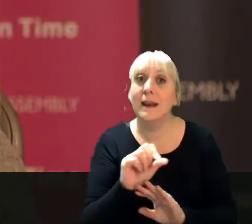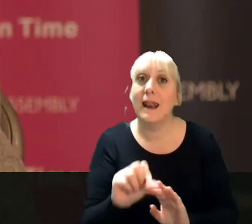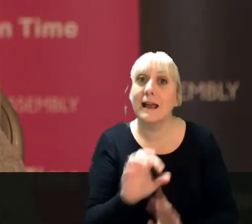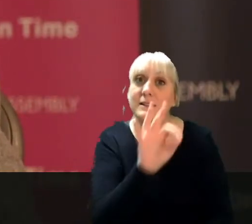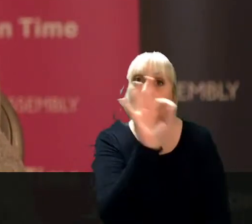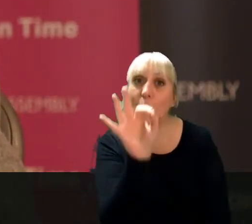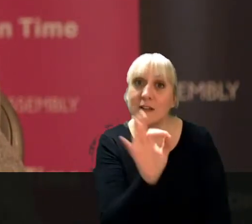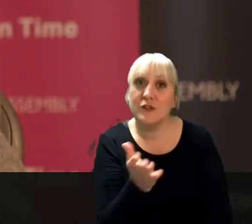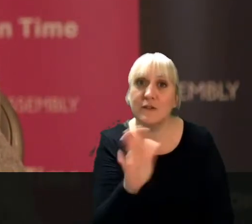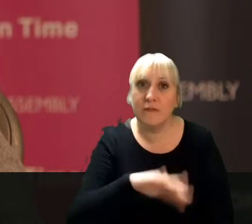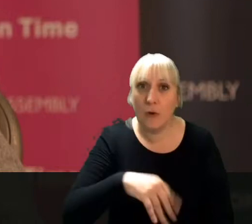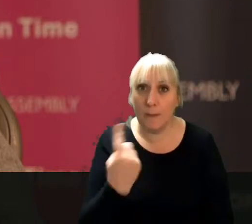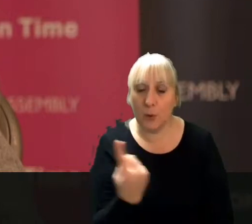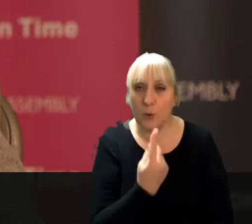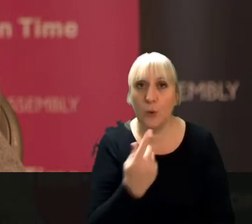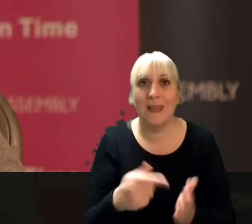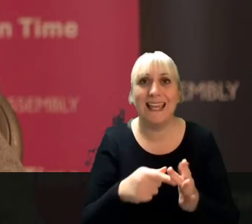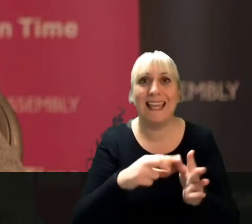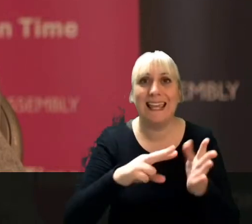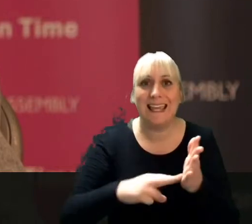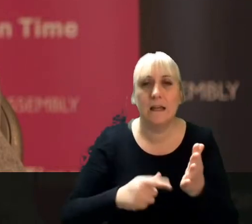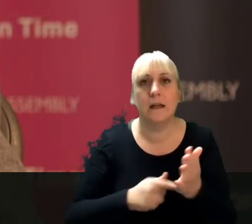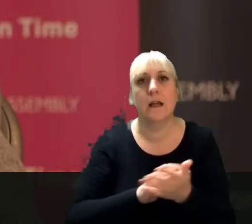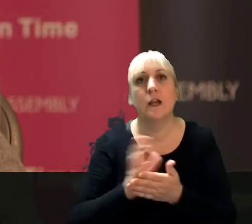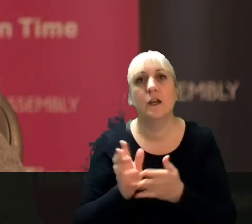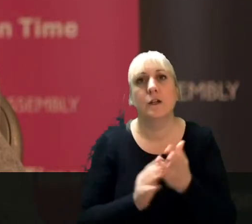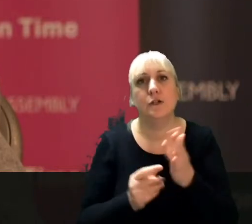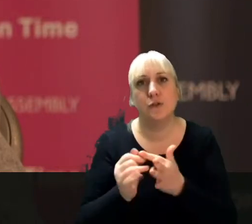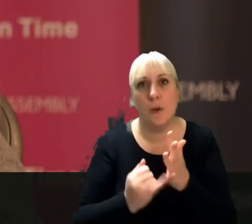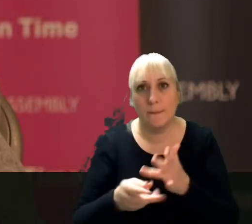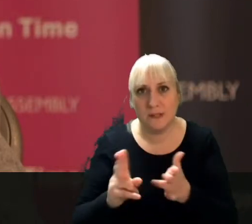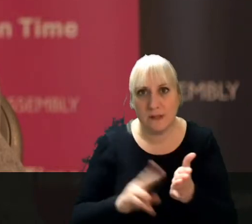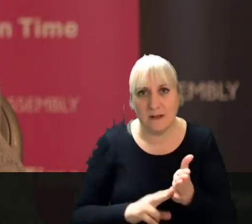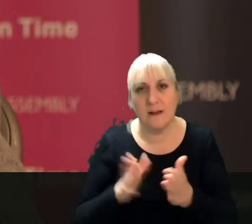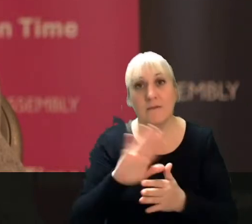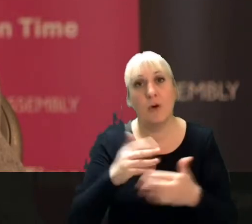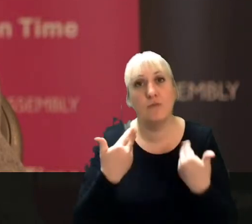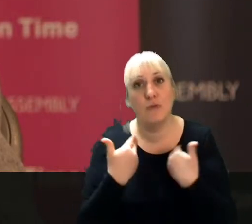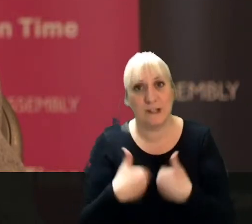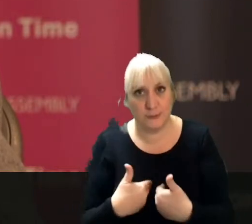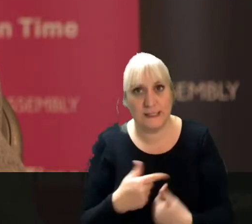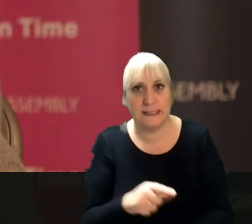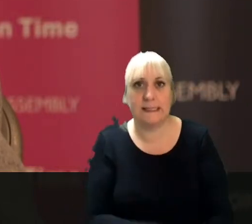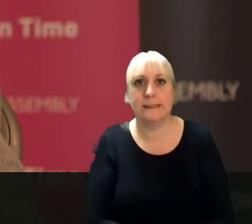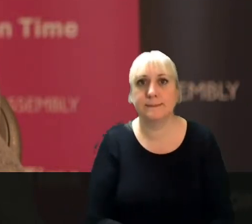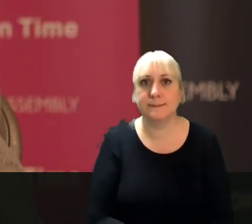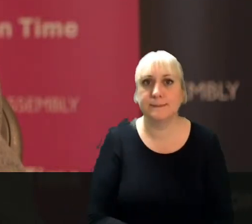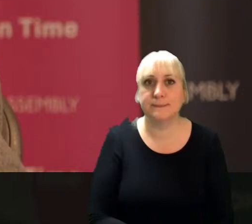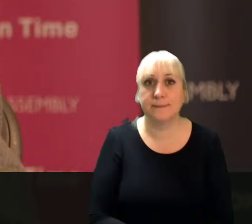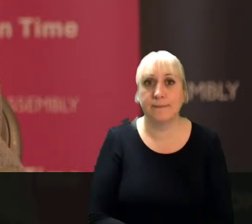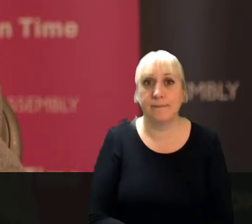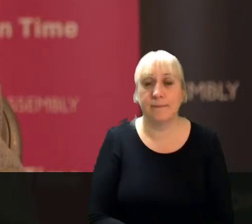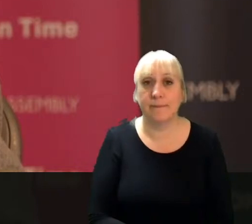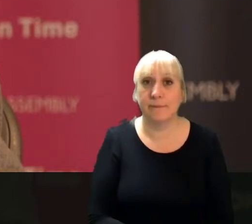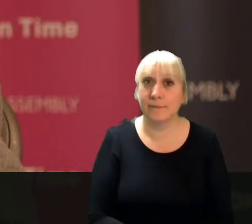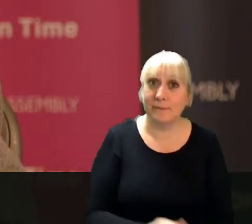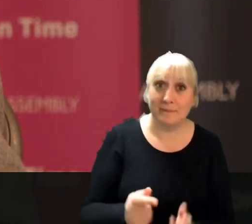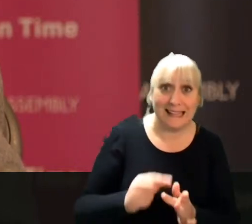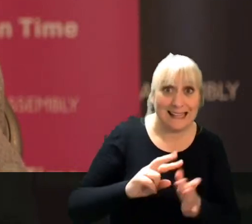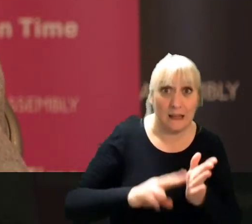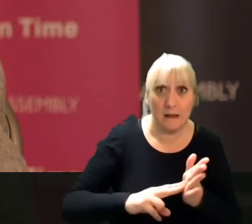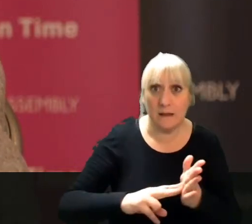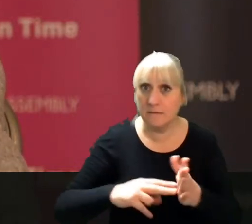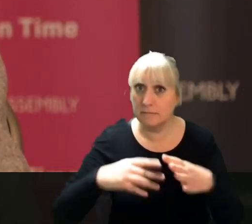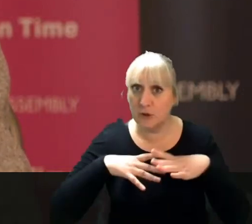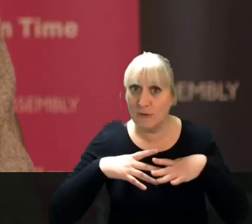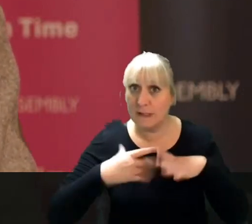from Ian Thompson. He's from Richmond upon Thames. Can I invite Ian to raise your question,